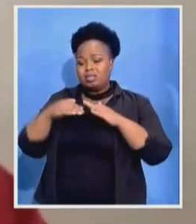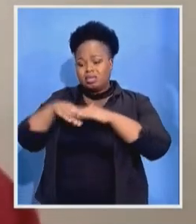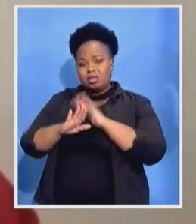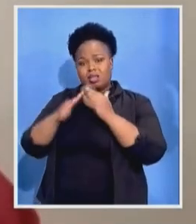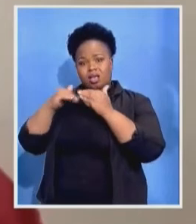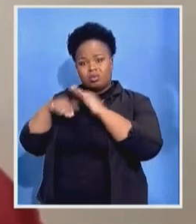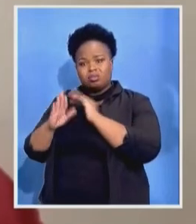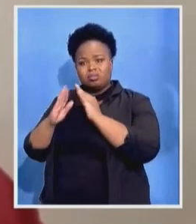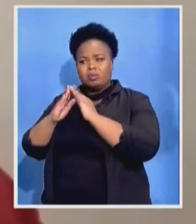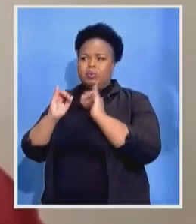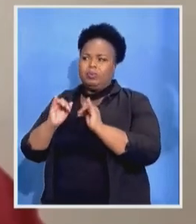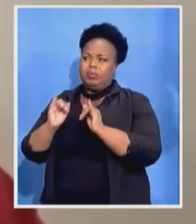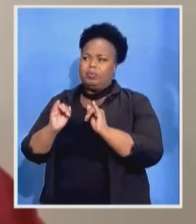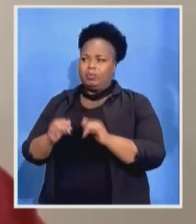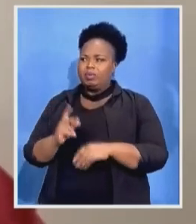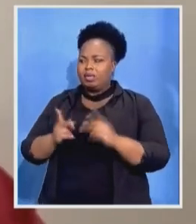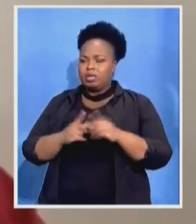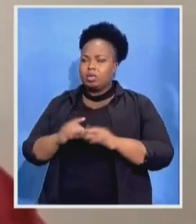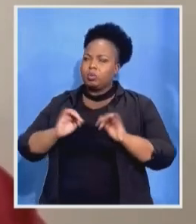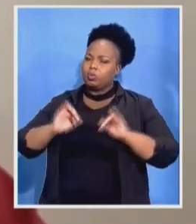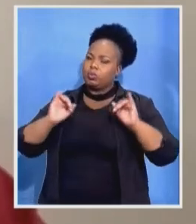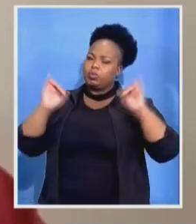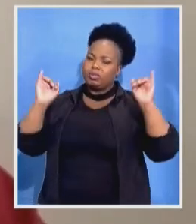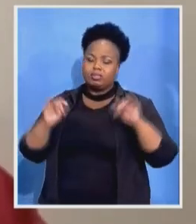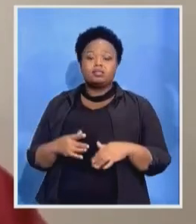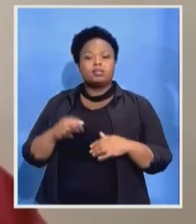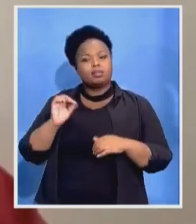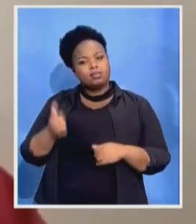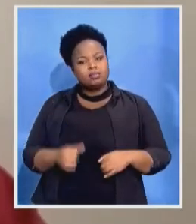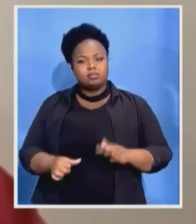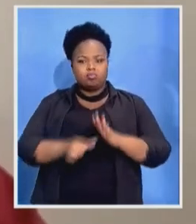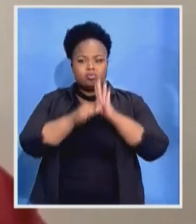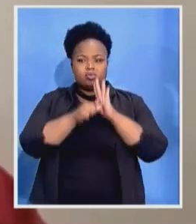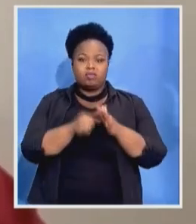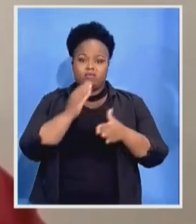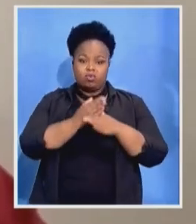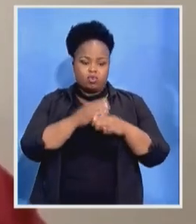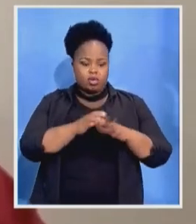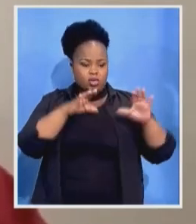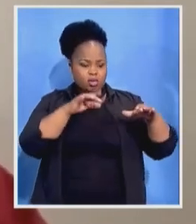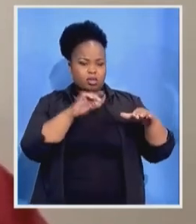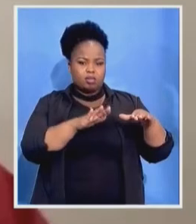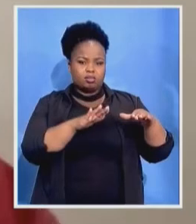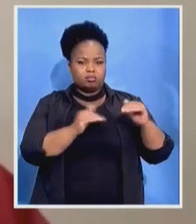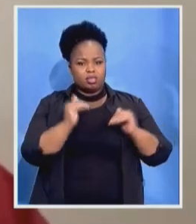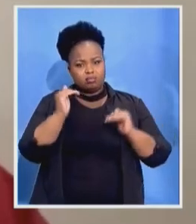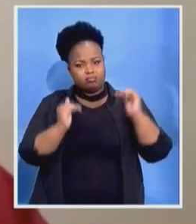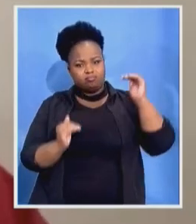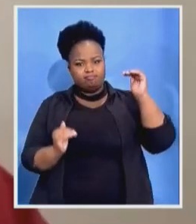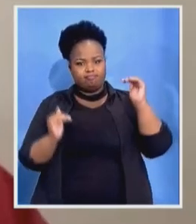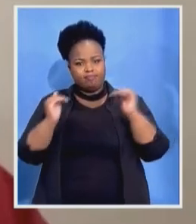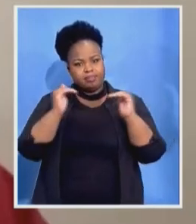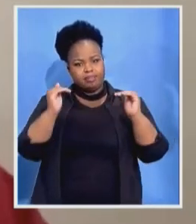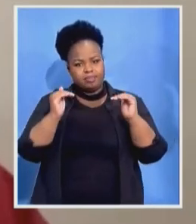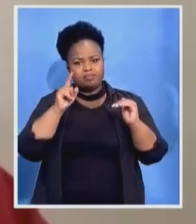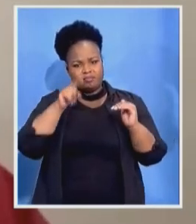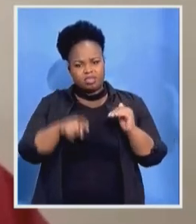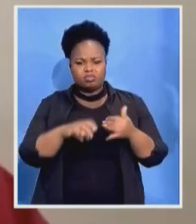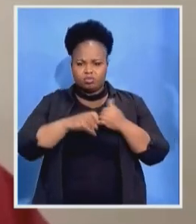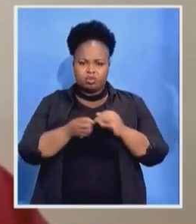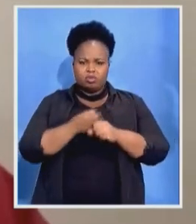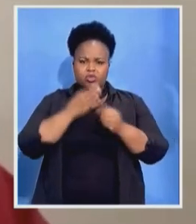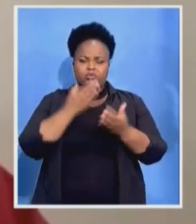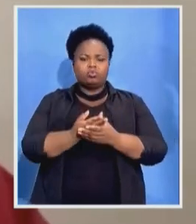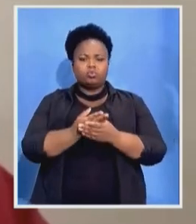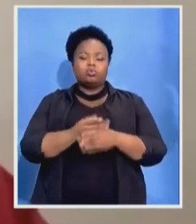crucial for the working class to close ranks and confront neoliberalism and its austerity